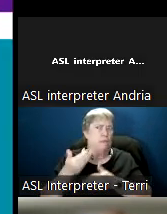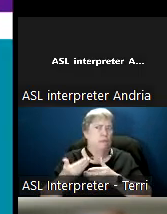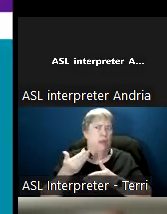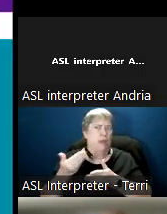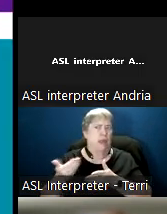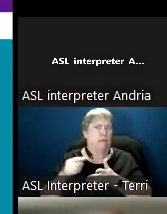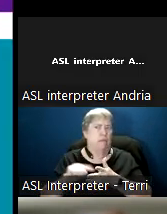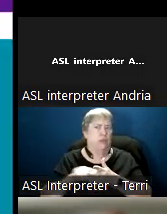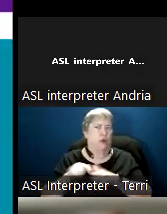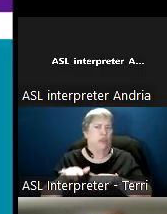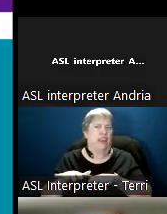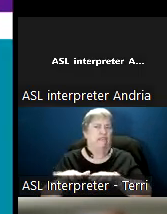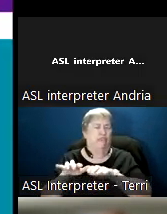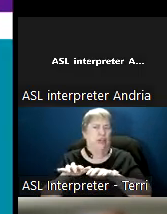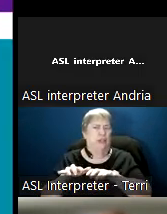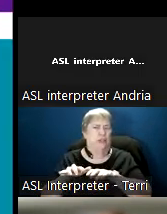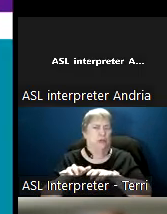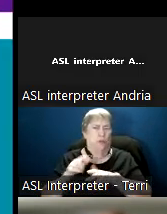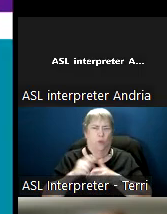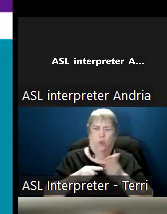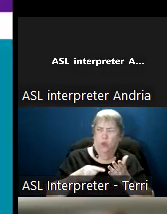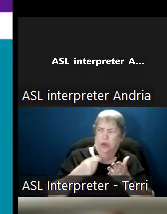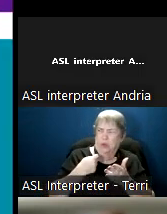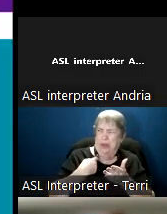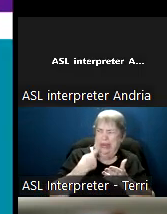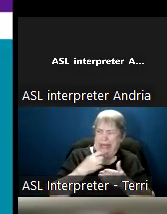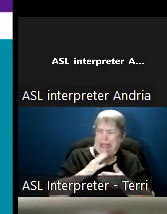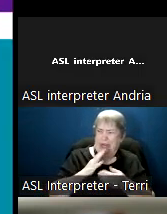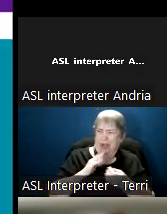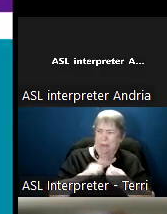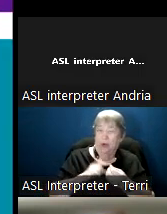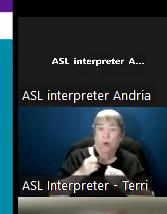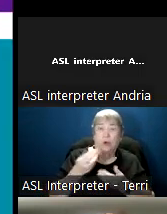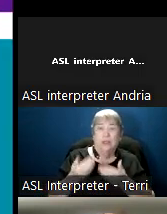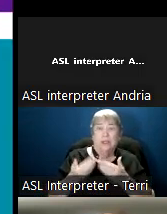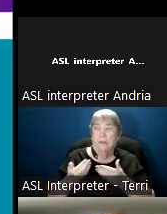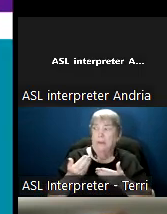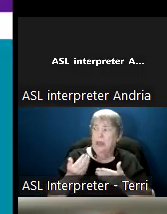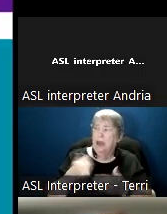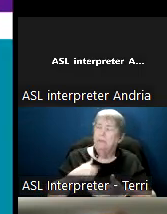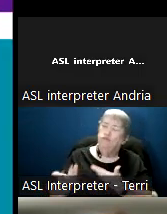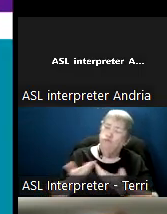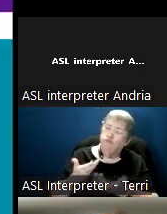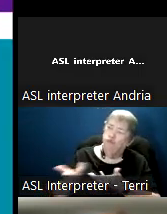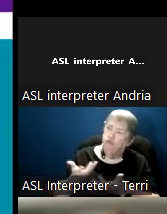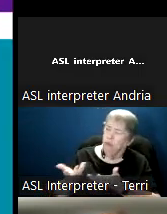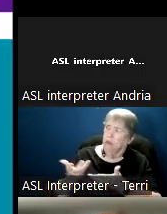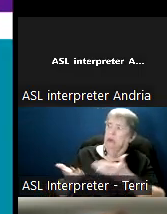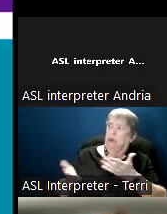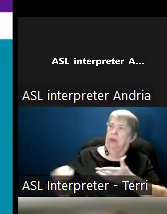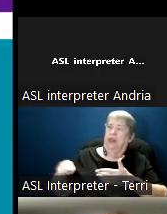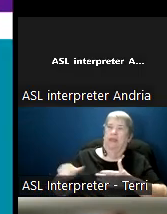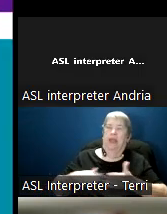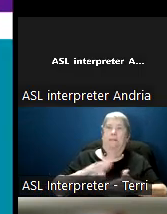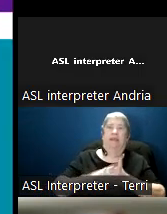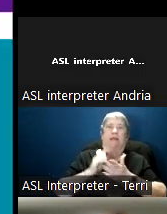that? Same thing if you're having a conversation with somebody and suddenly they become aggressive, like really aggressive